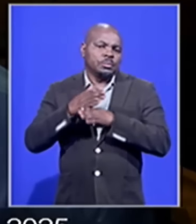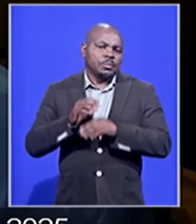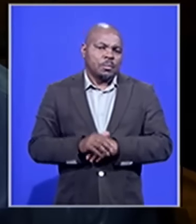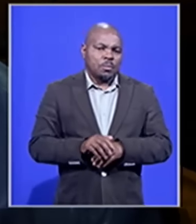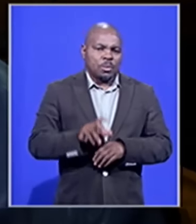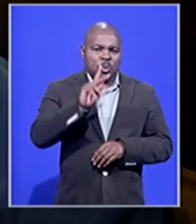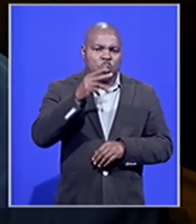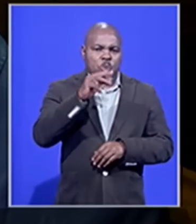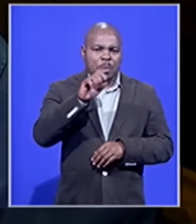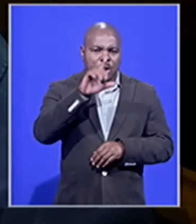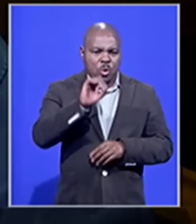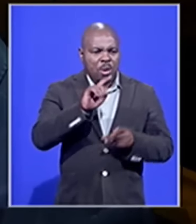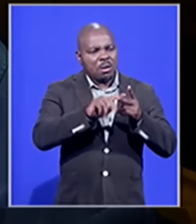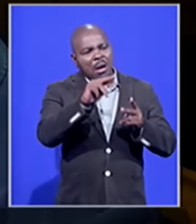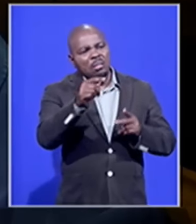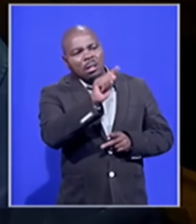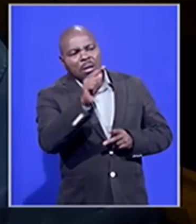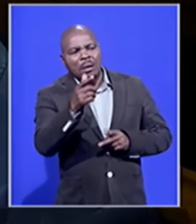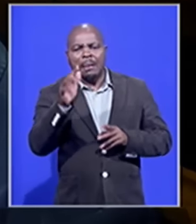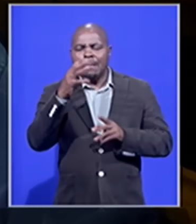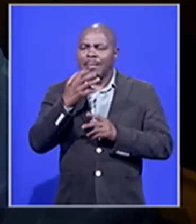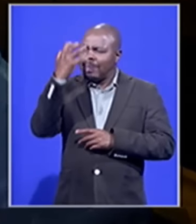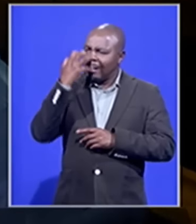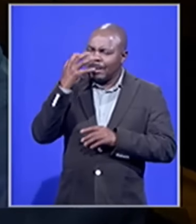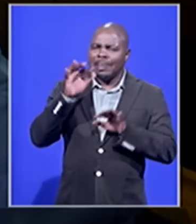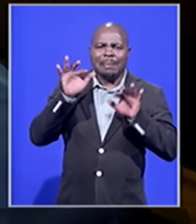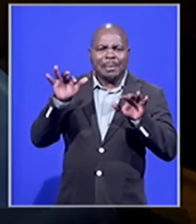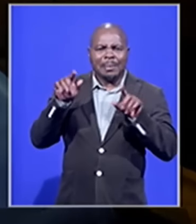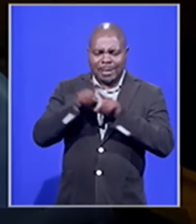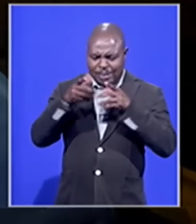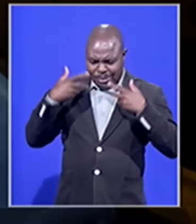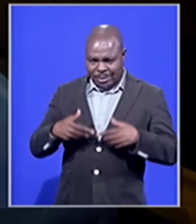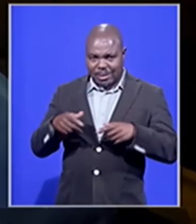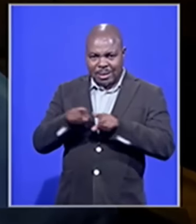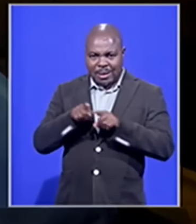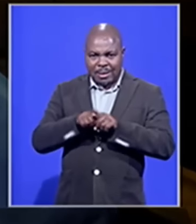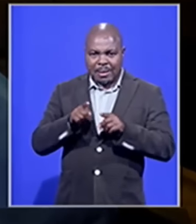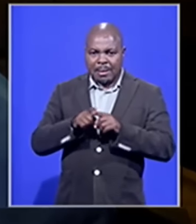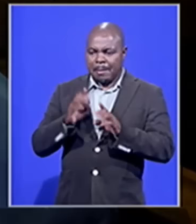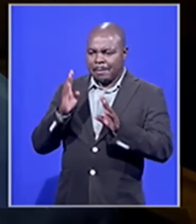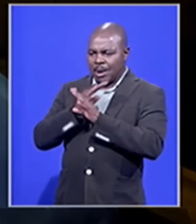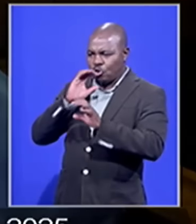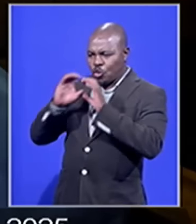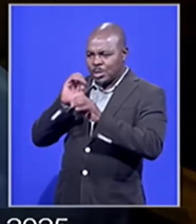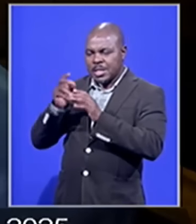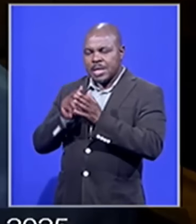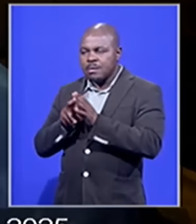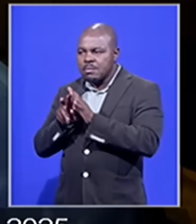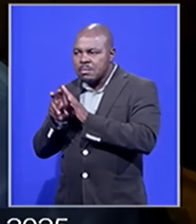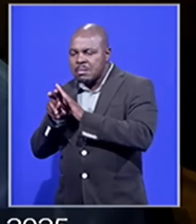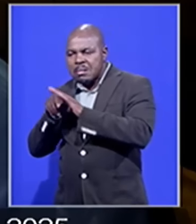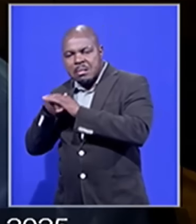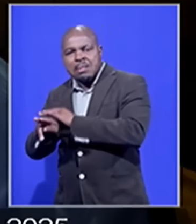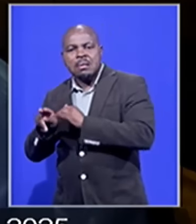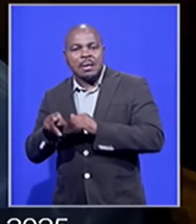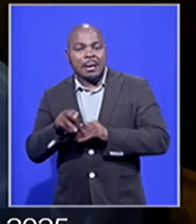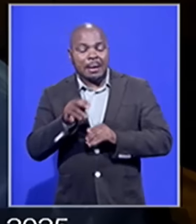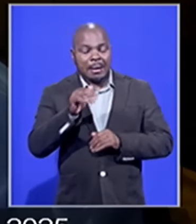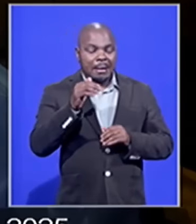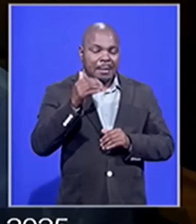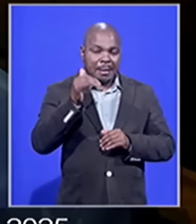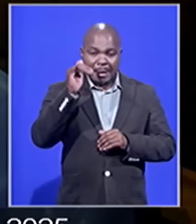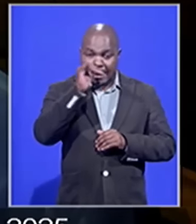people unlawfully, doing the monitoring of the communication, private communication of the people. You see, since he arrived at the crime intelligence,